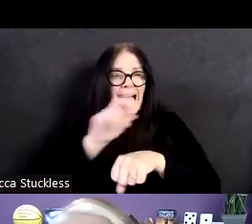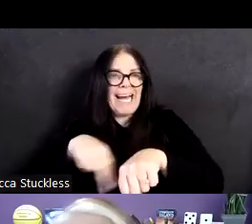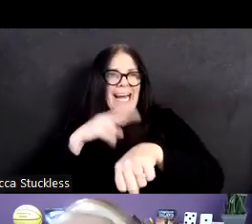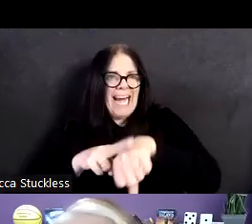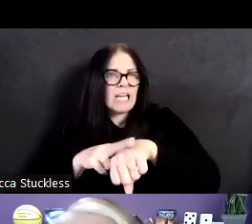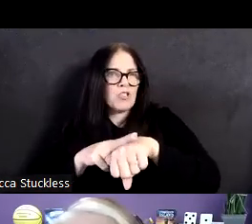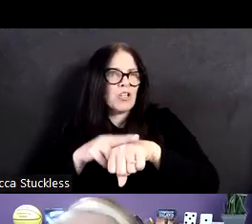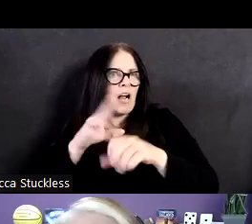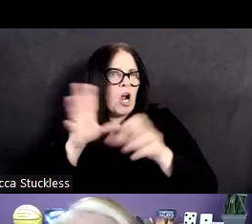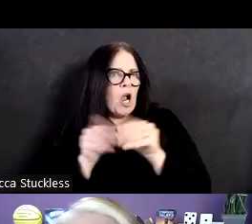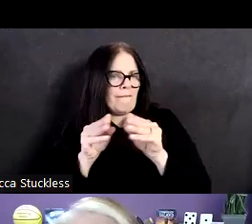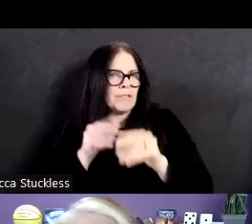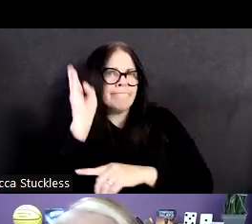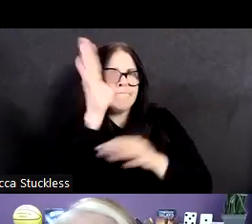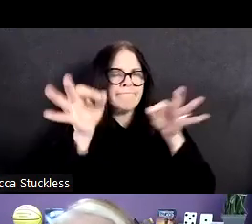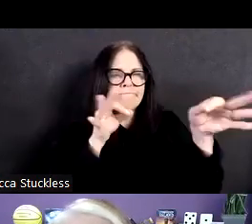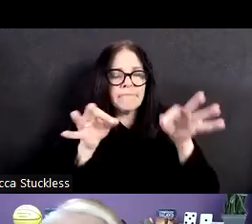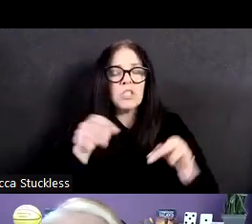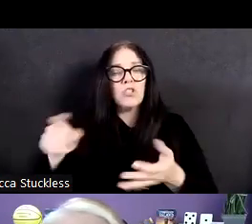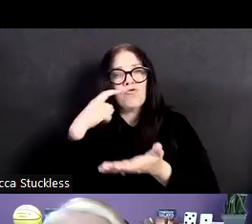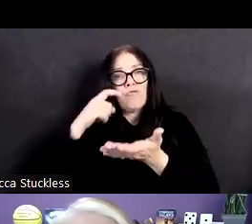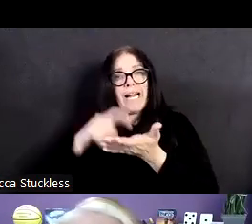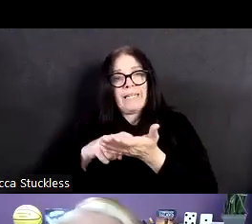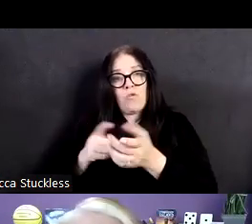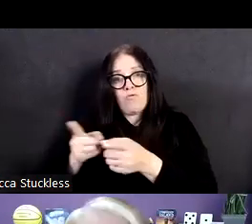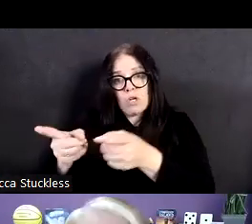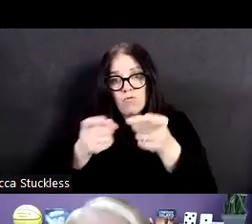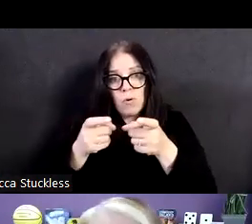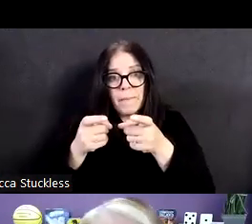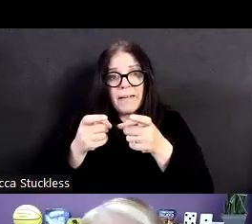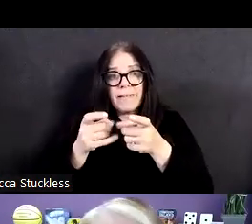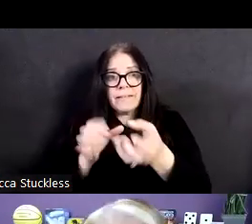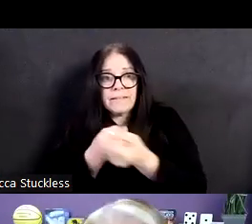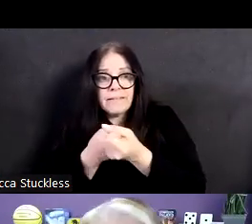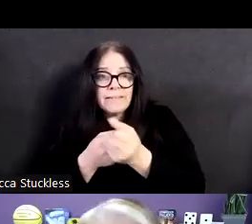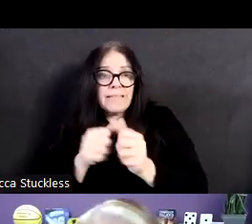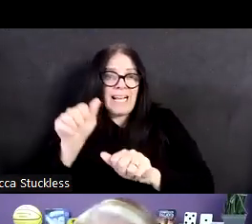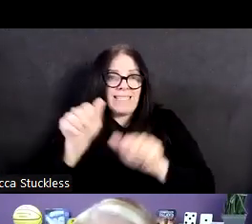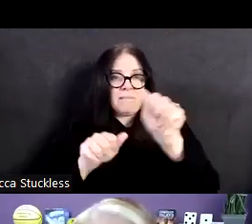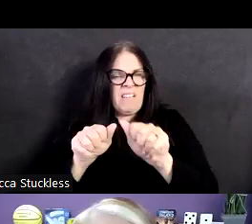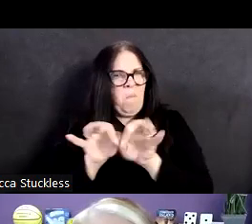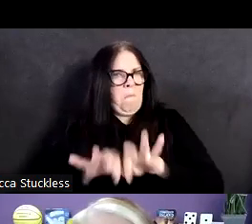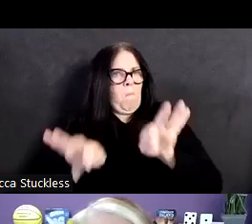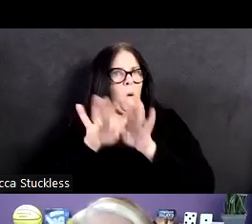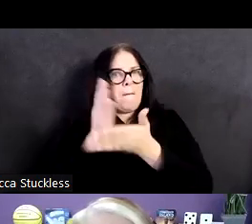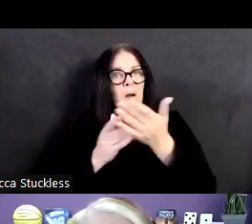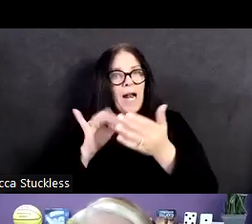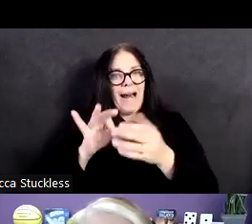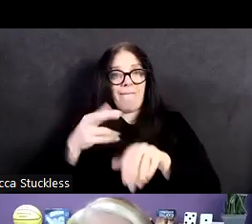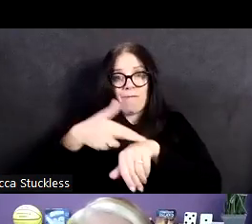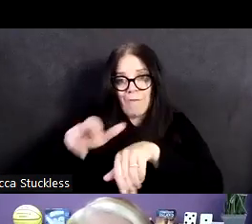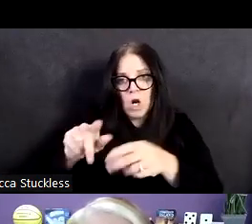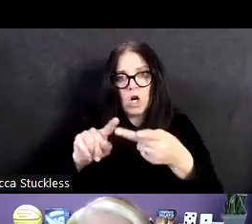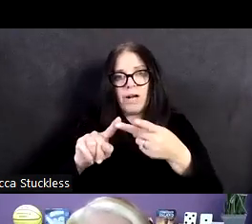and assessment procedures and tools are necessary for referral, registration, and instruction to meet the needs of